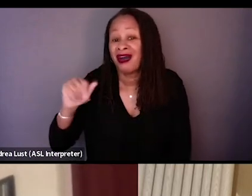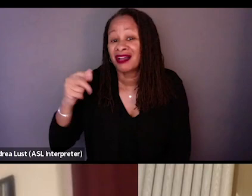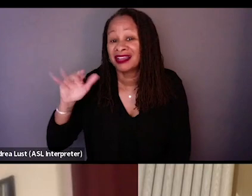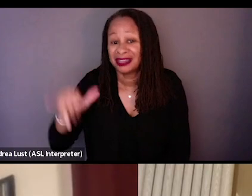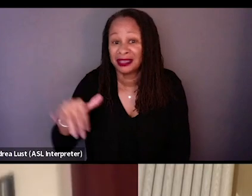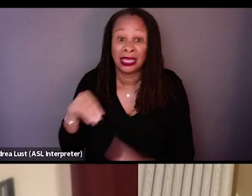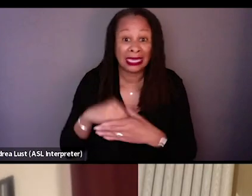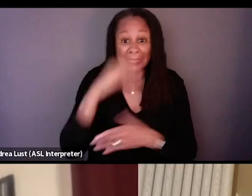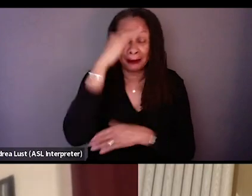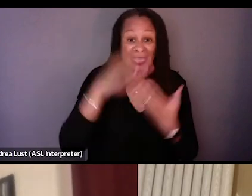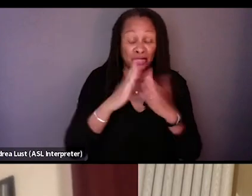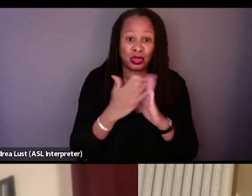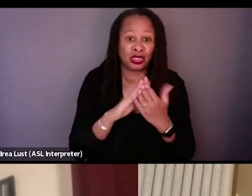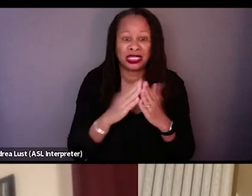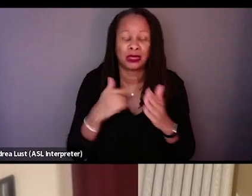but